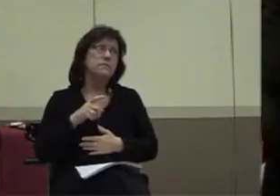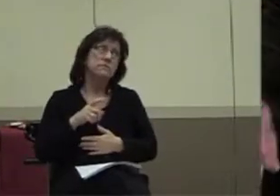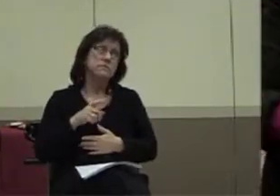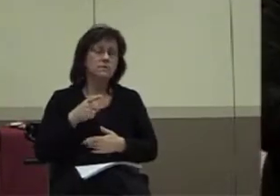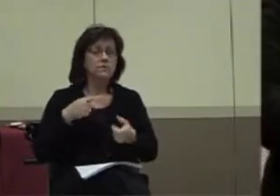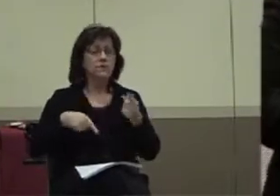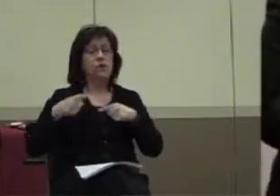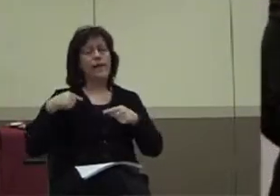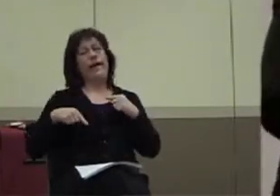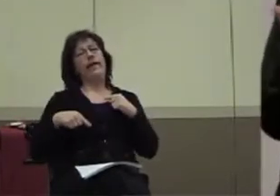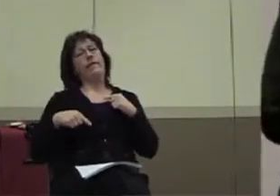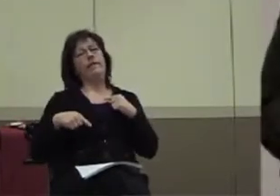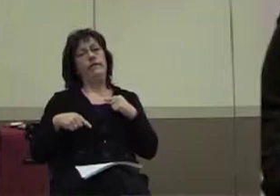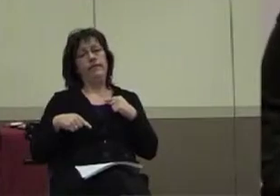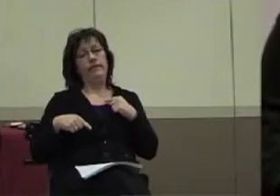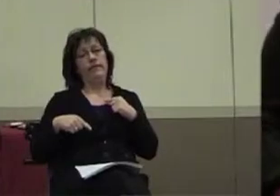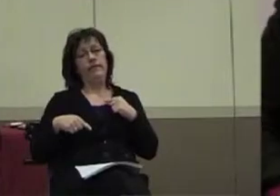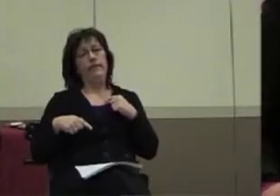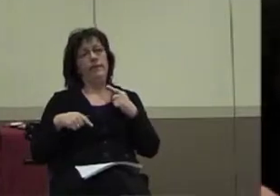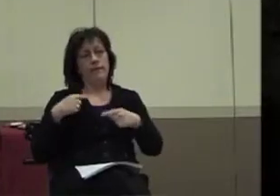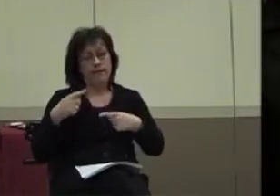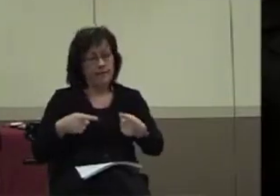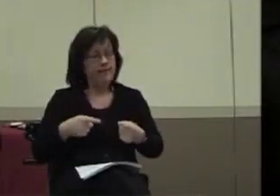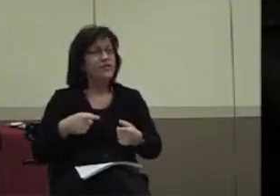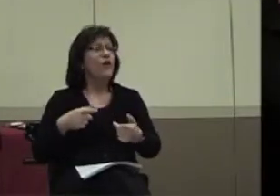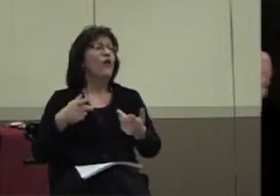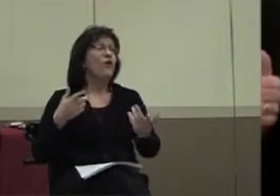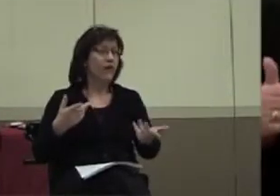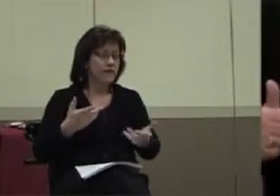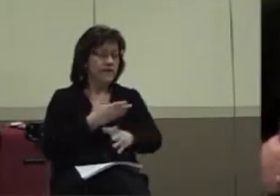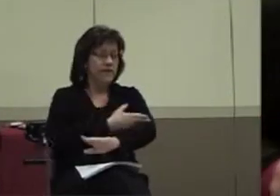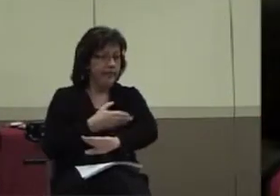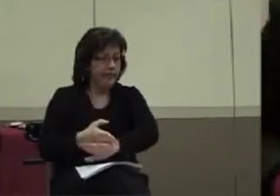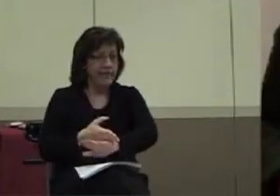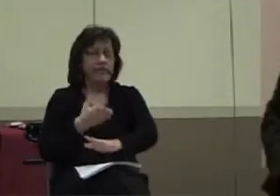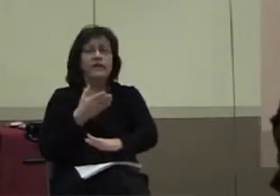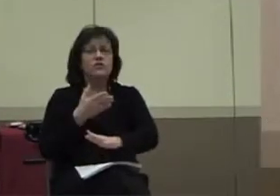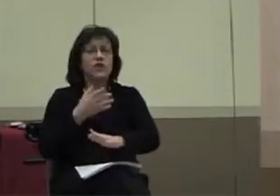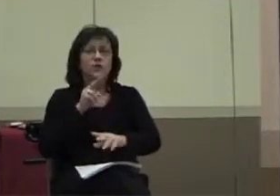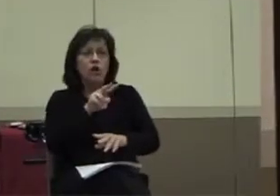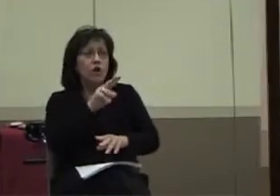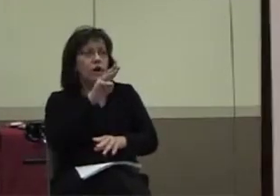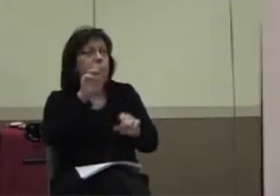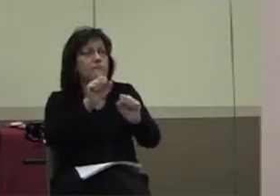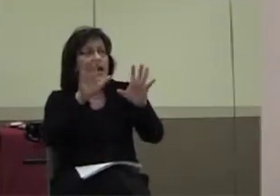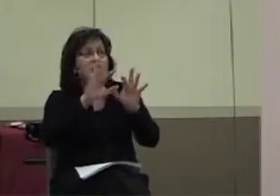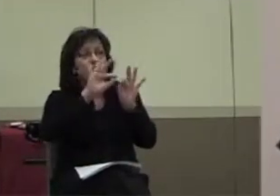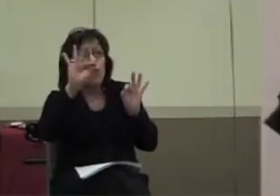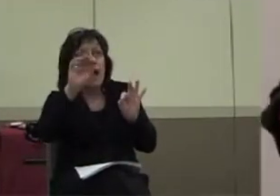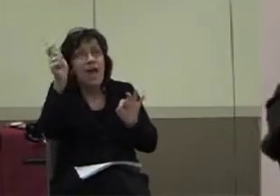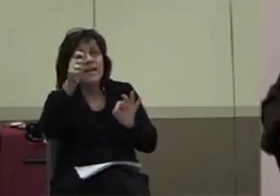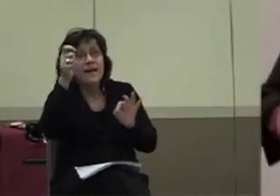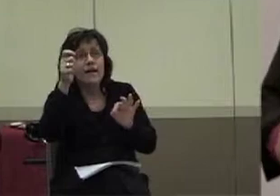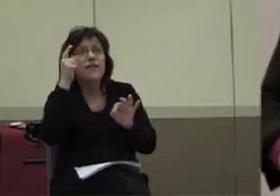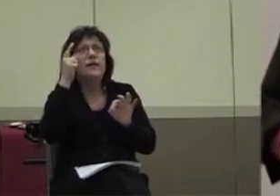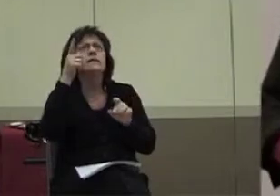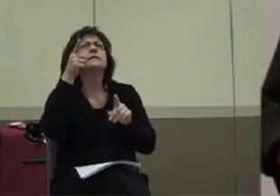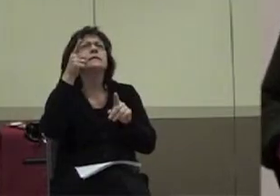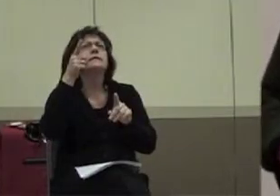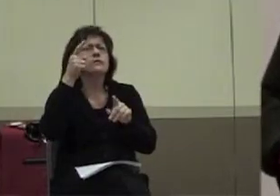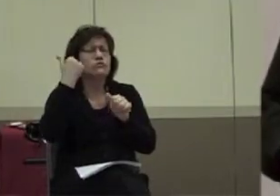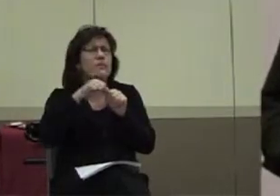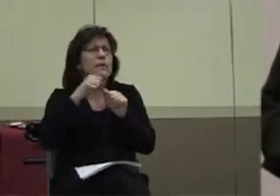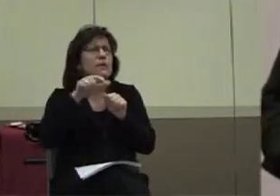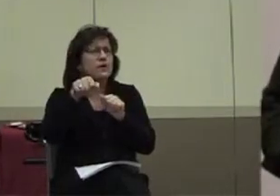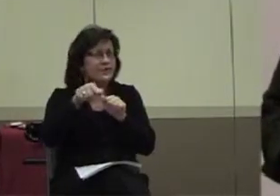for every step. It slides backwards. So look at that magic wand and think that. Now the last rule